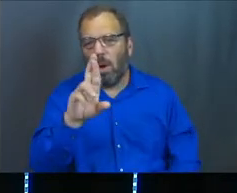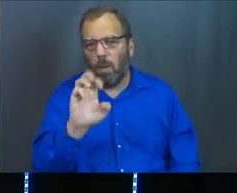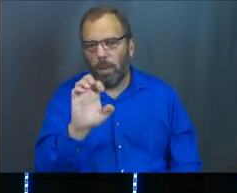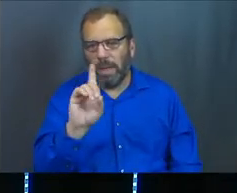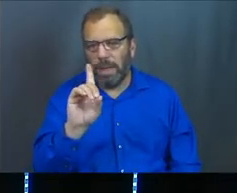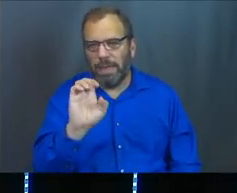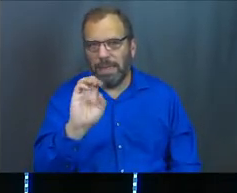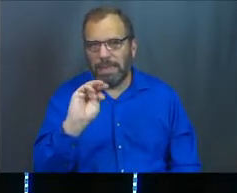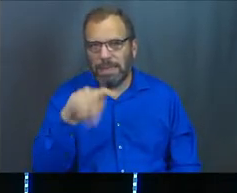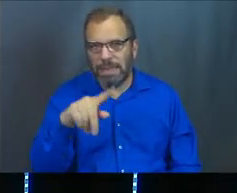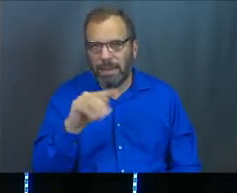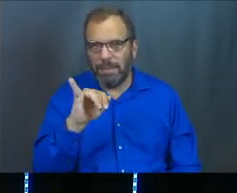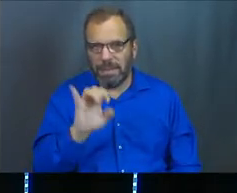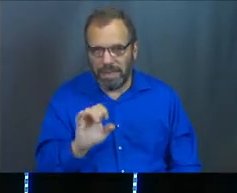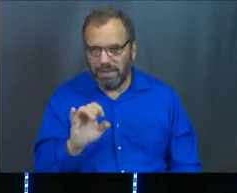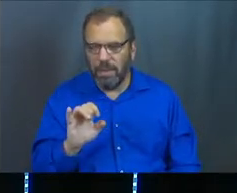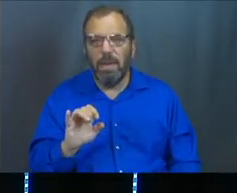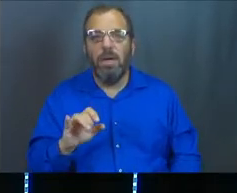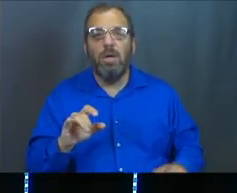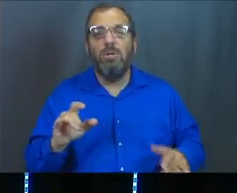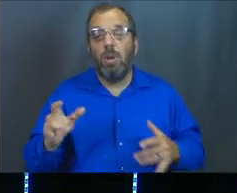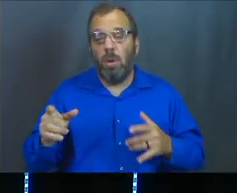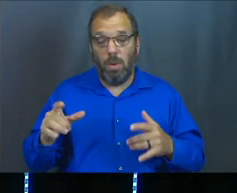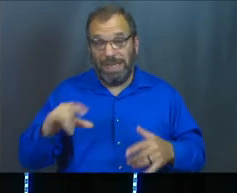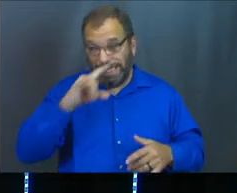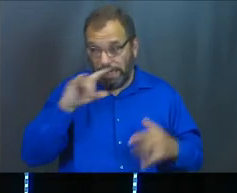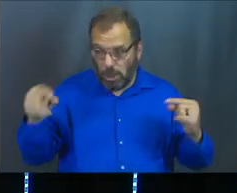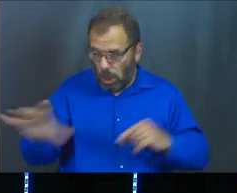He's going to walk with them and he's going to help them with their healing.